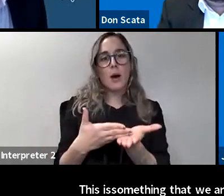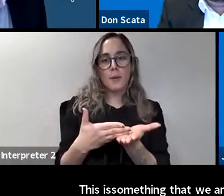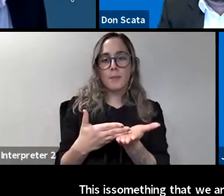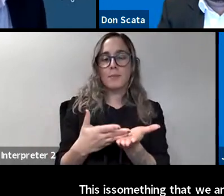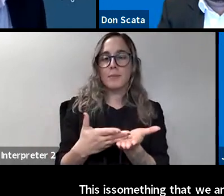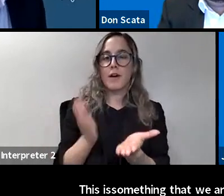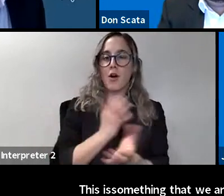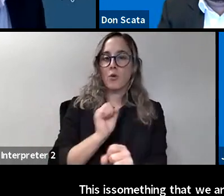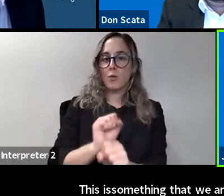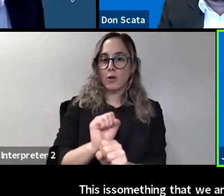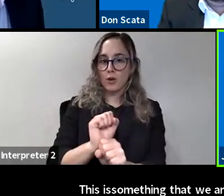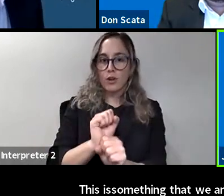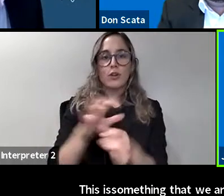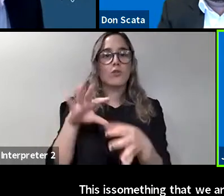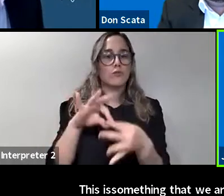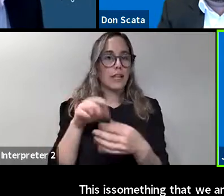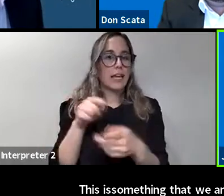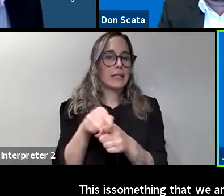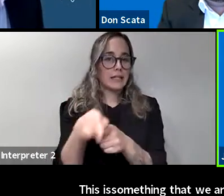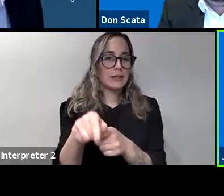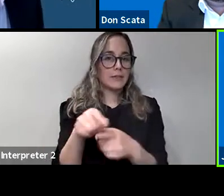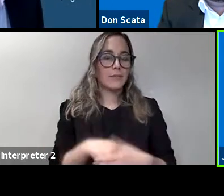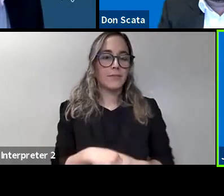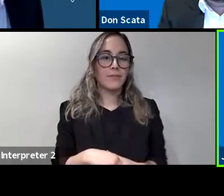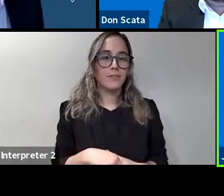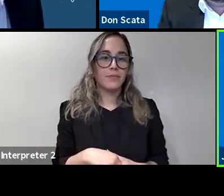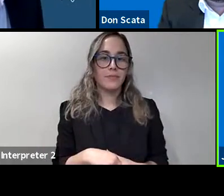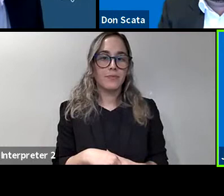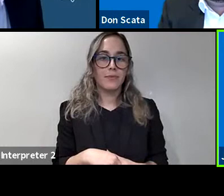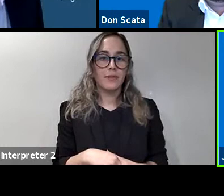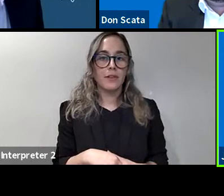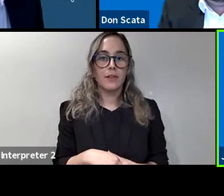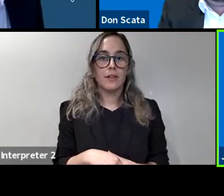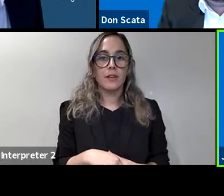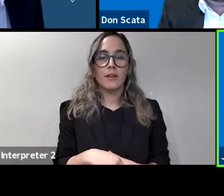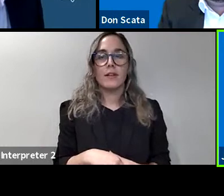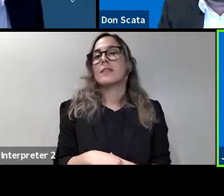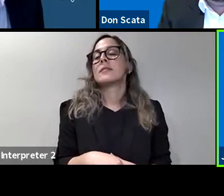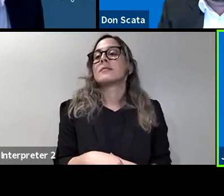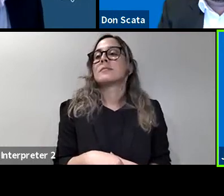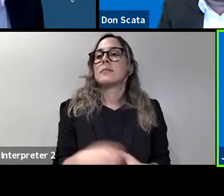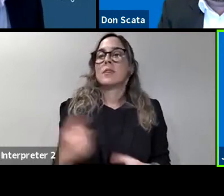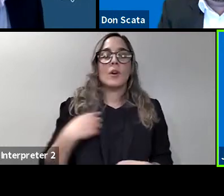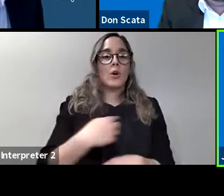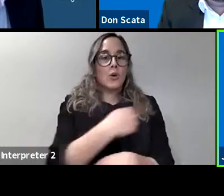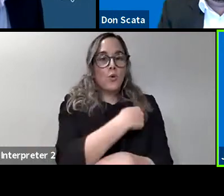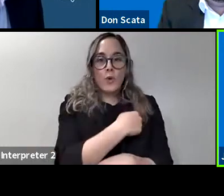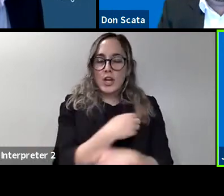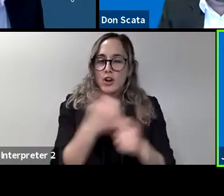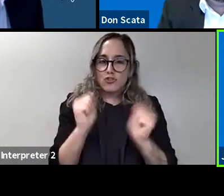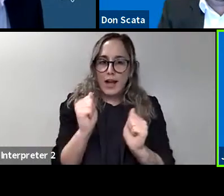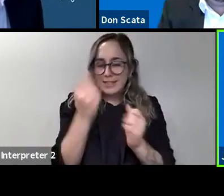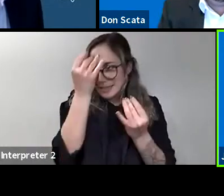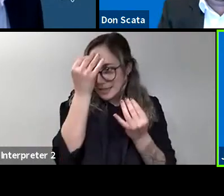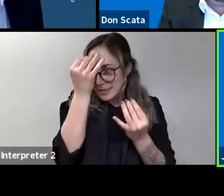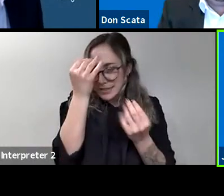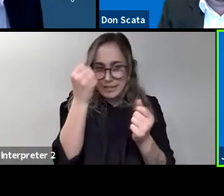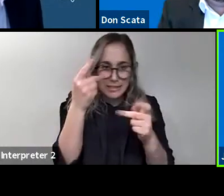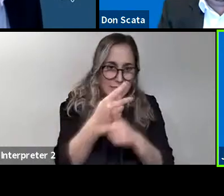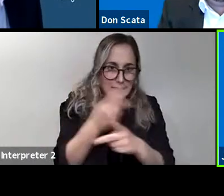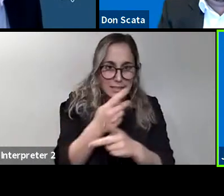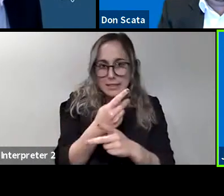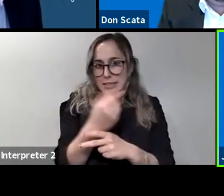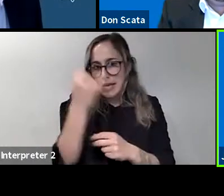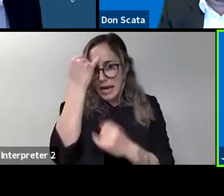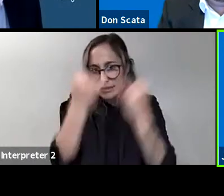work on this front. And we are racking our heads thinking about ways to better understand